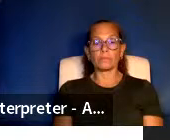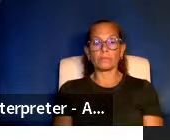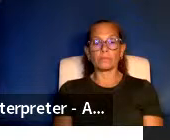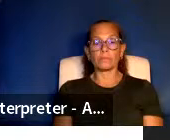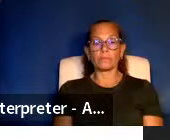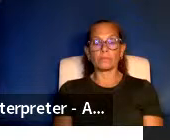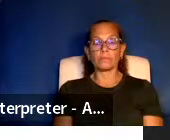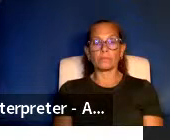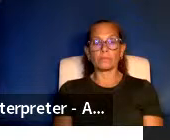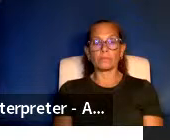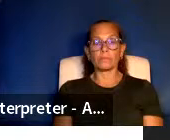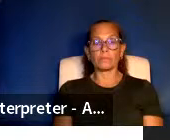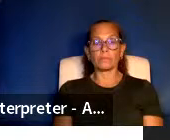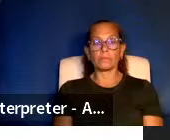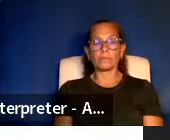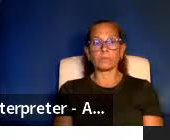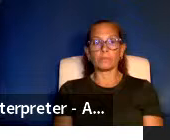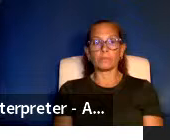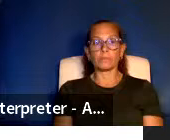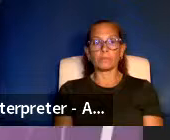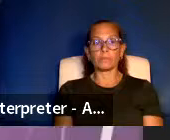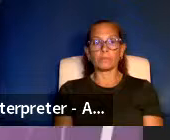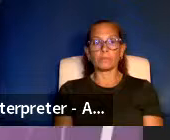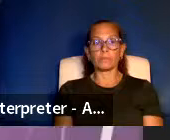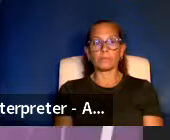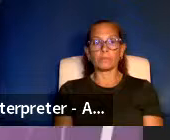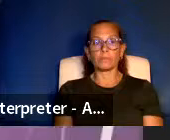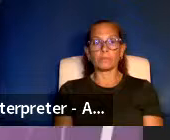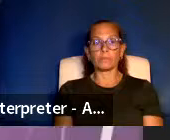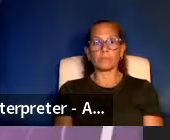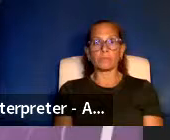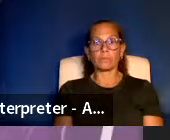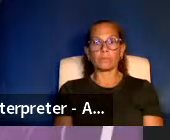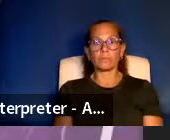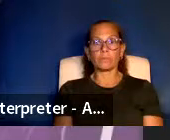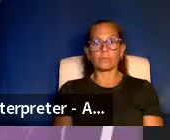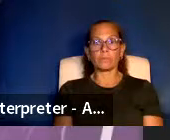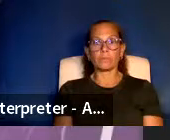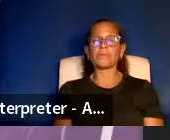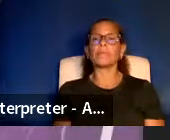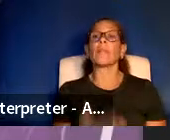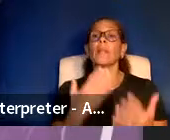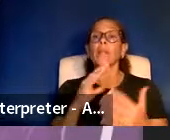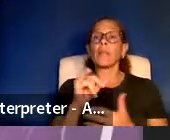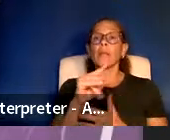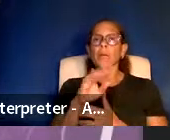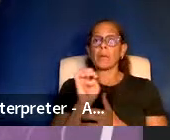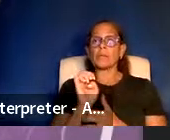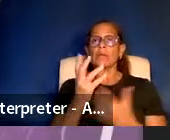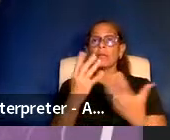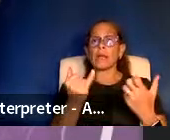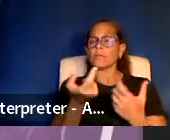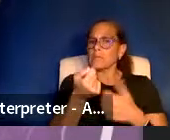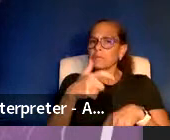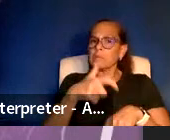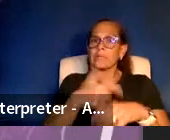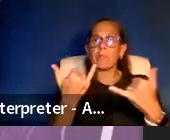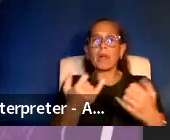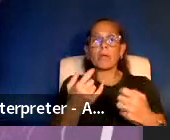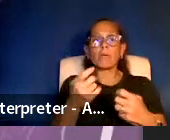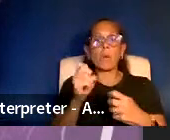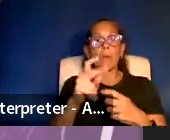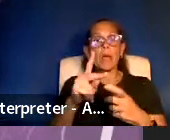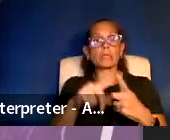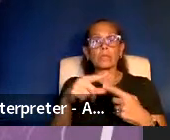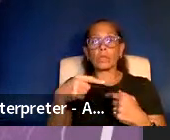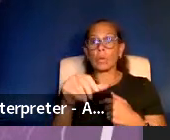Hunts Point. Next slide, please. Thank you, Camila. Okay, so we'd just like to spend a little time jumping back into